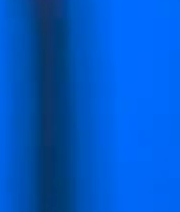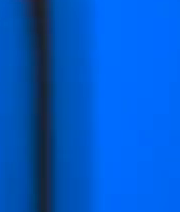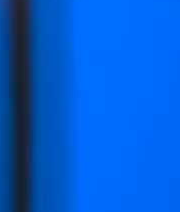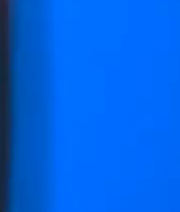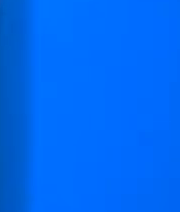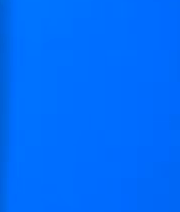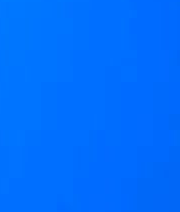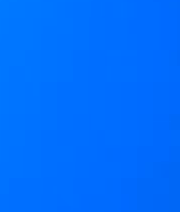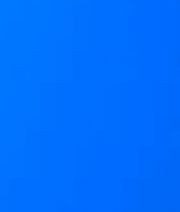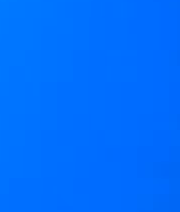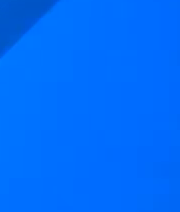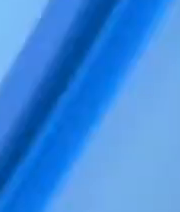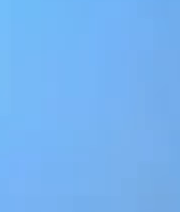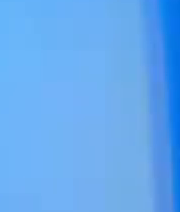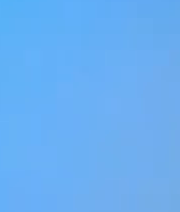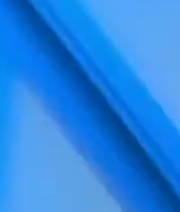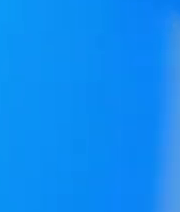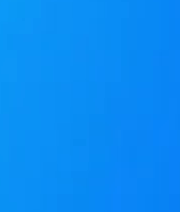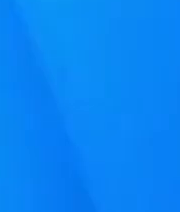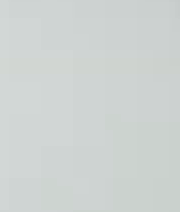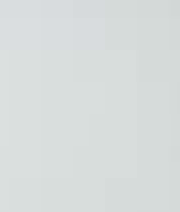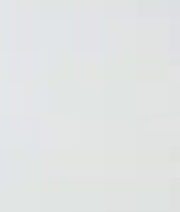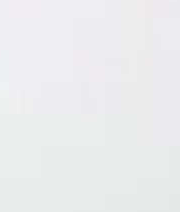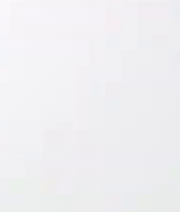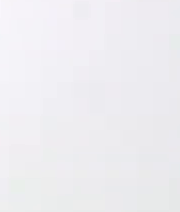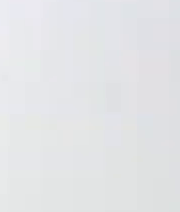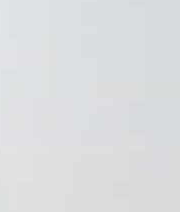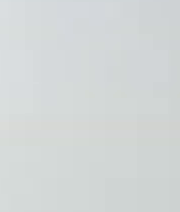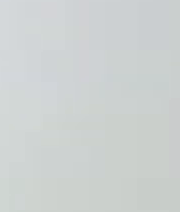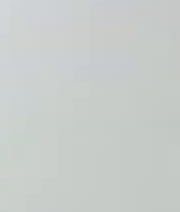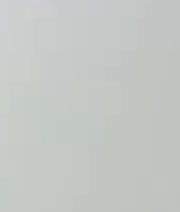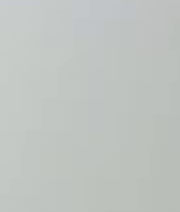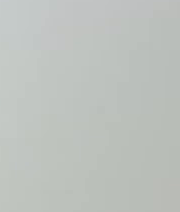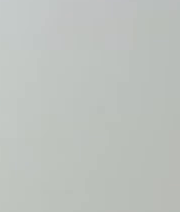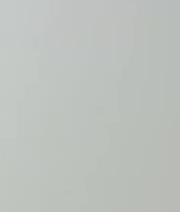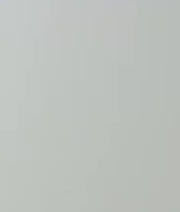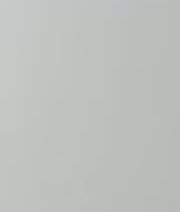ZNS Total Sports is brought to you by 4th Terrace Diagnostic Center.